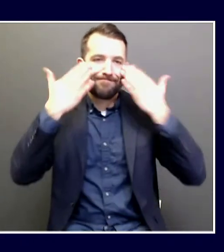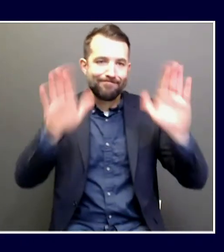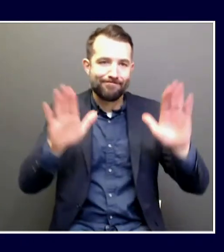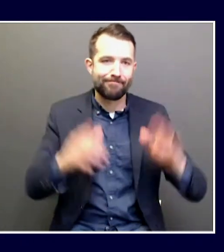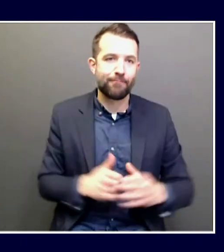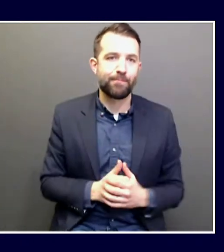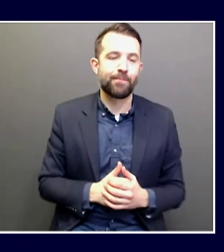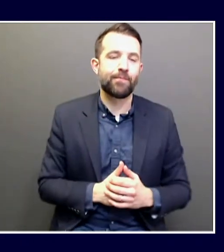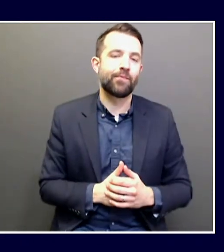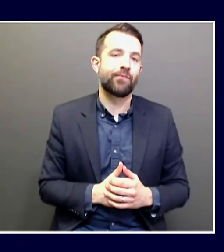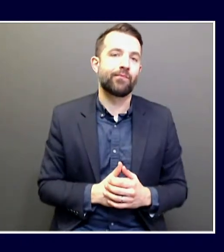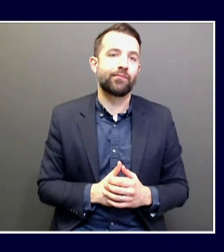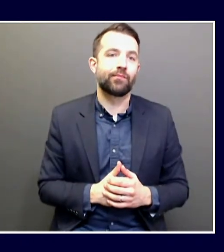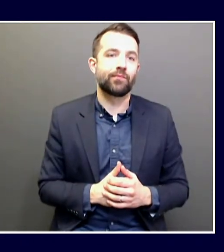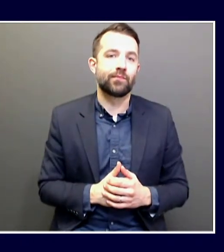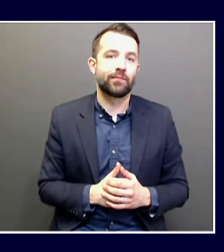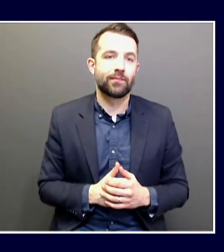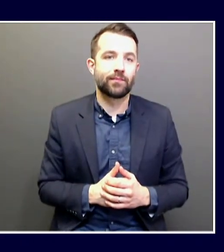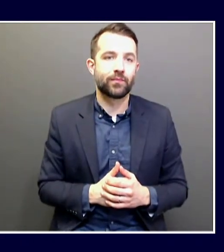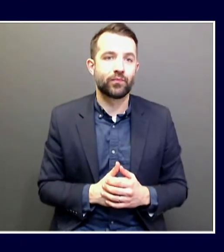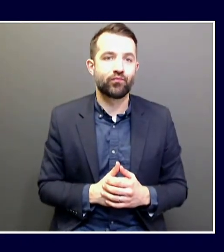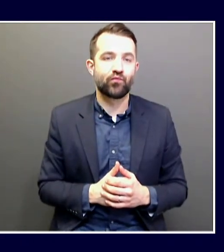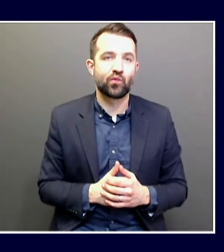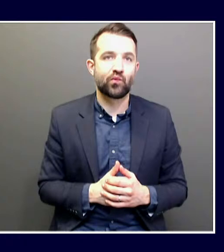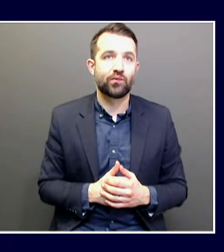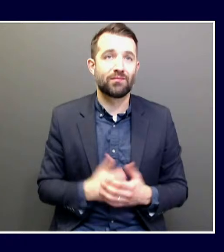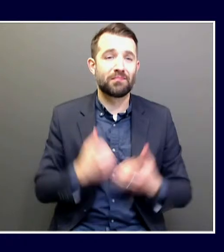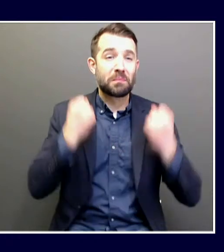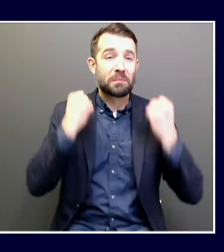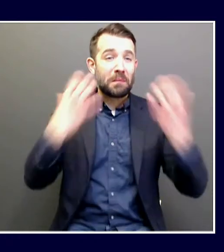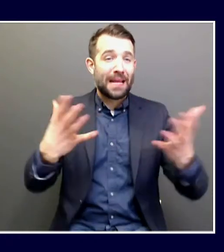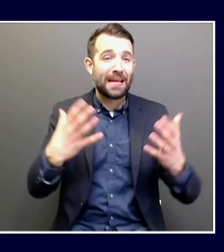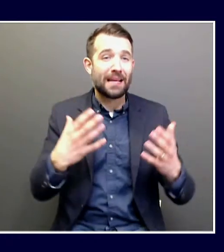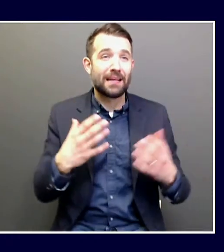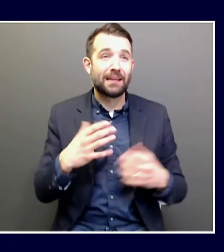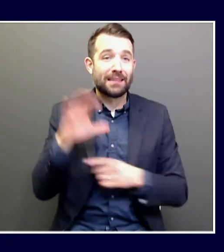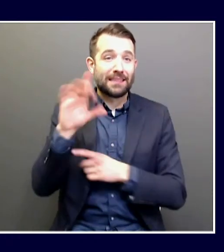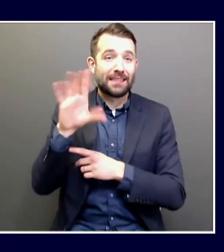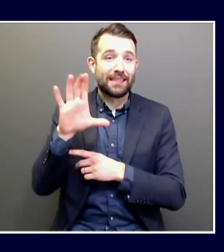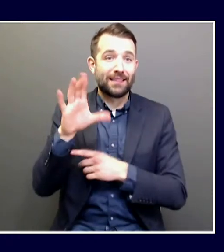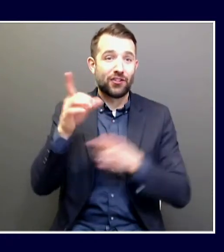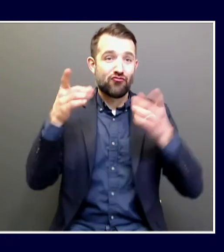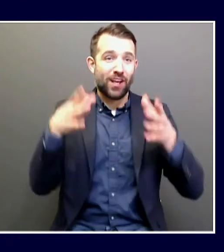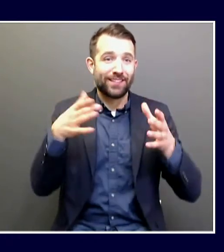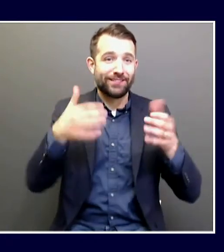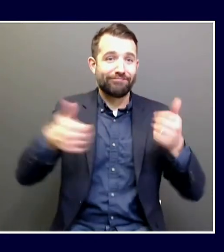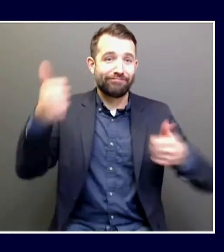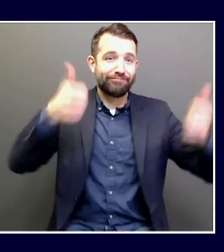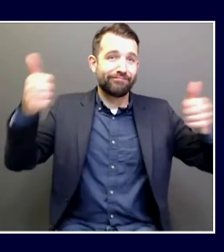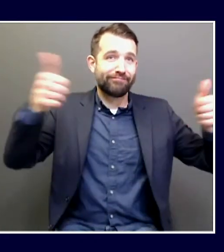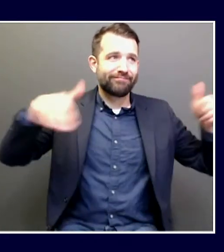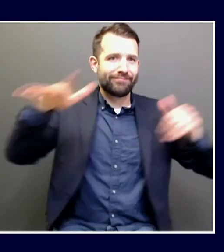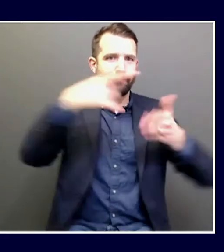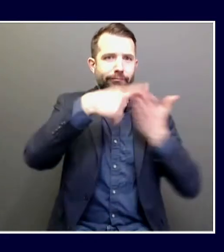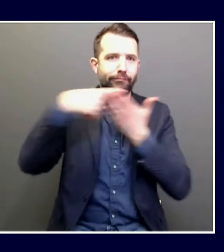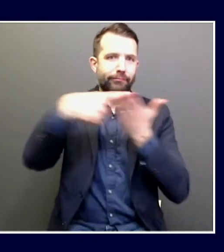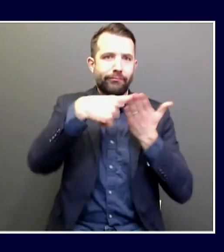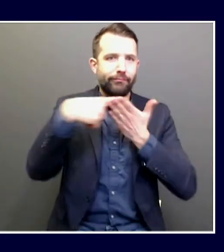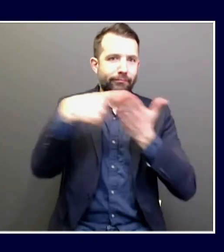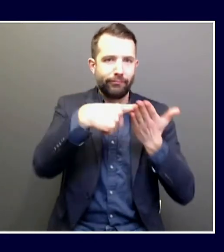about categorizing it low, medium, high, green, yellow, red, and more just about providing the data in graphical